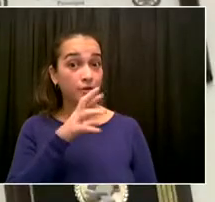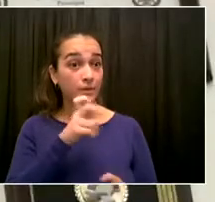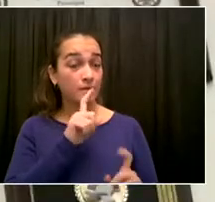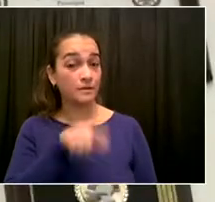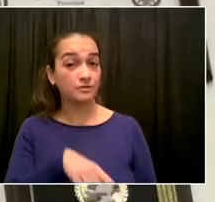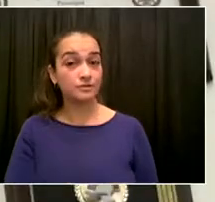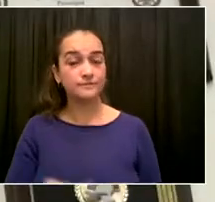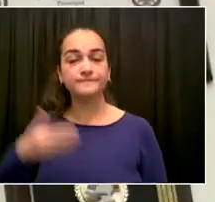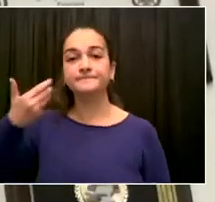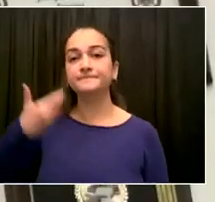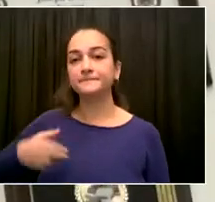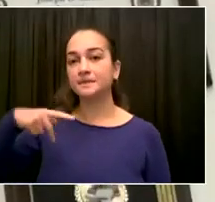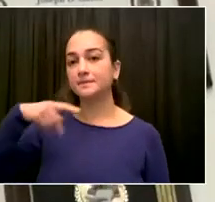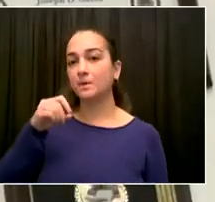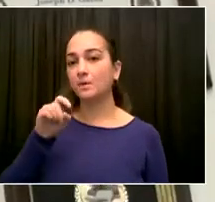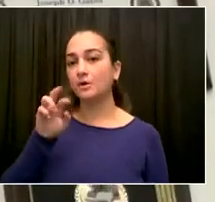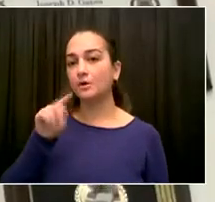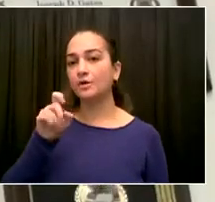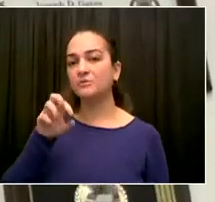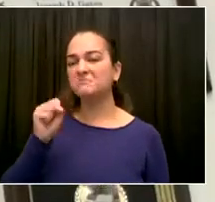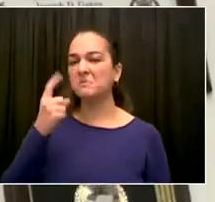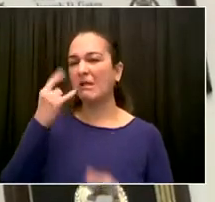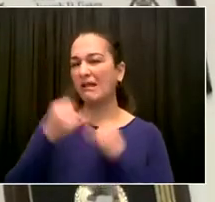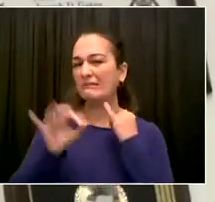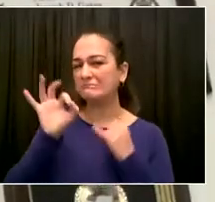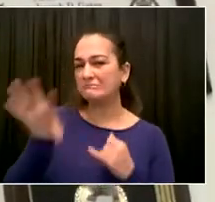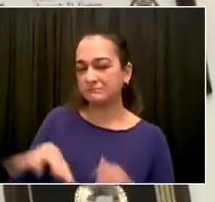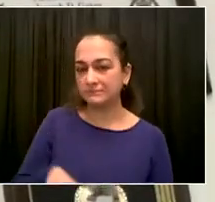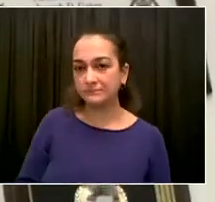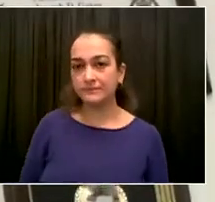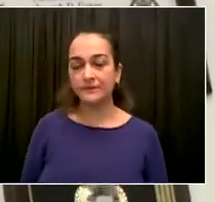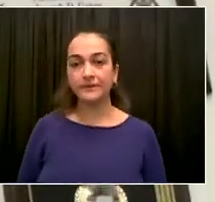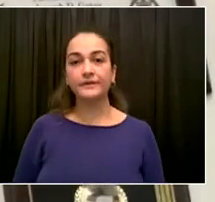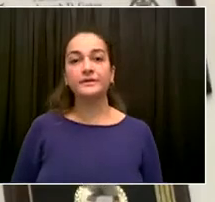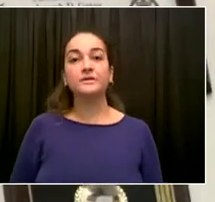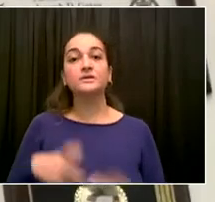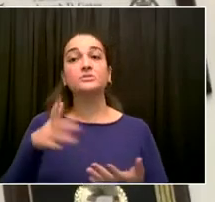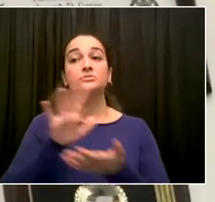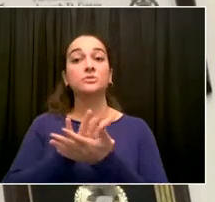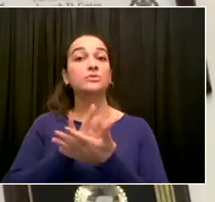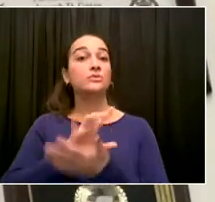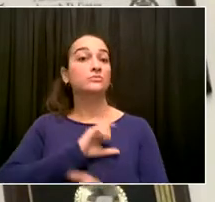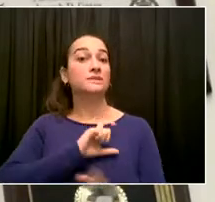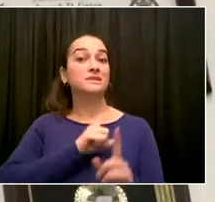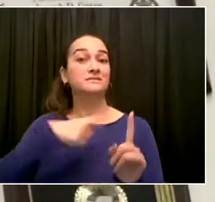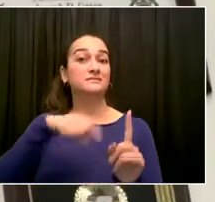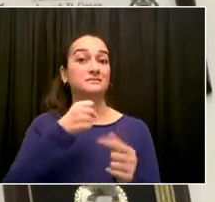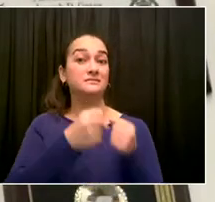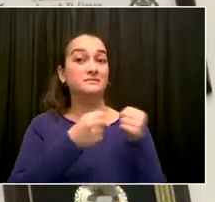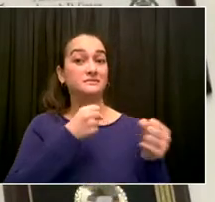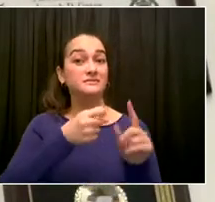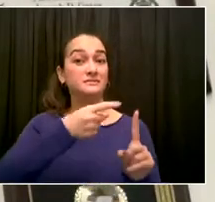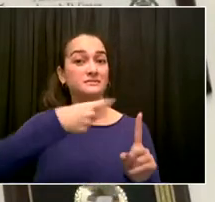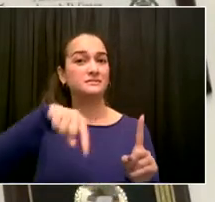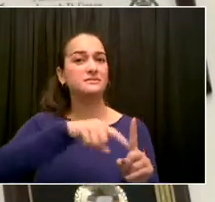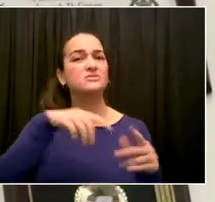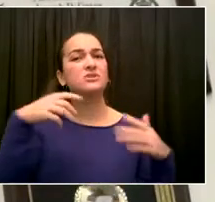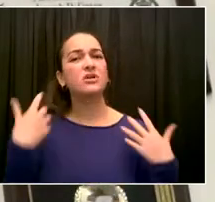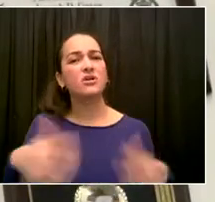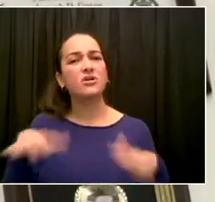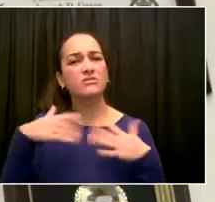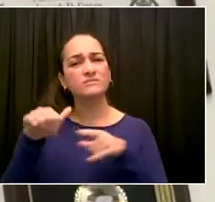great things is that our school safety agents knew how important they were and they are to our school communities. And so I'm really proud of that